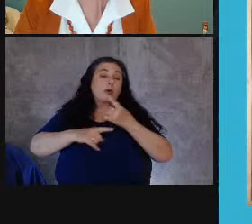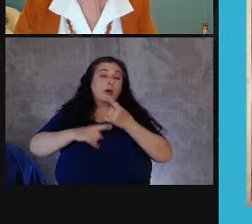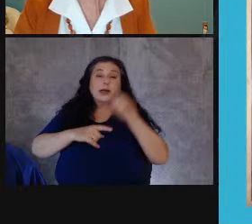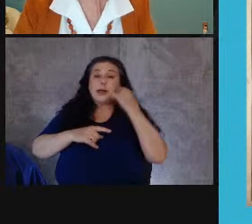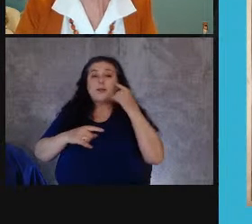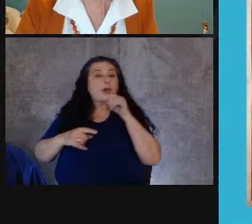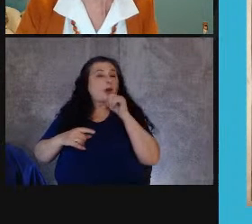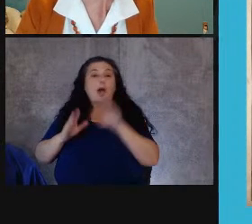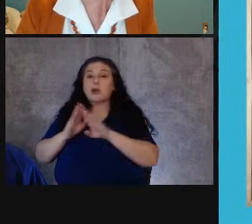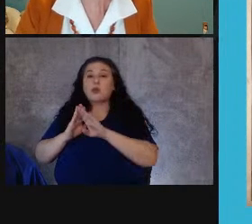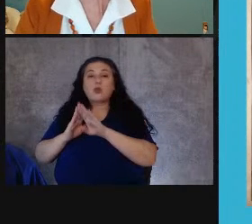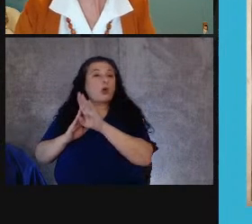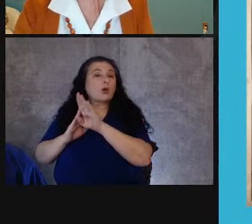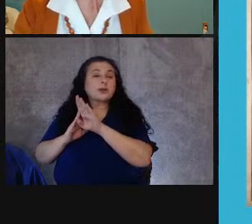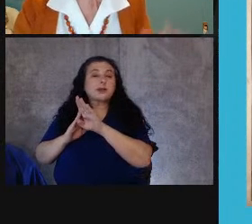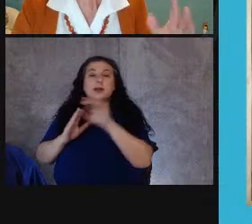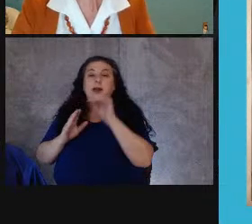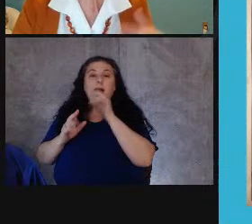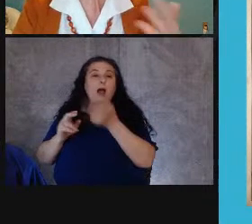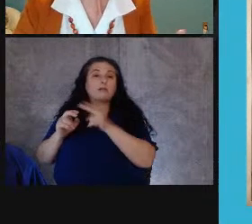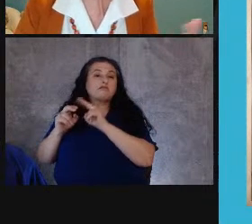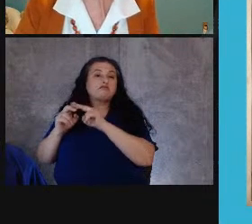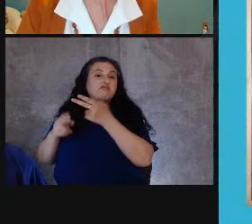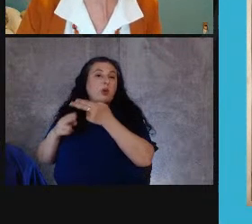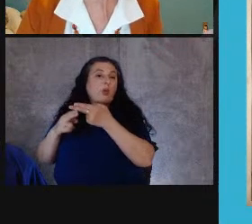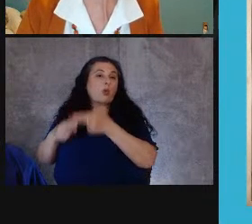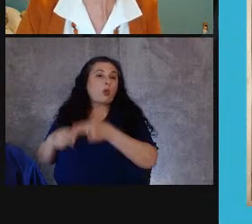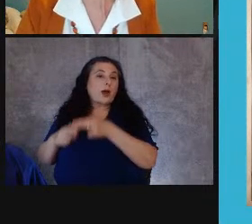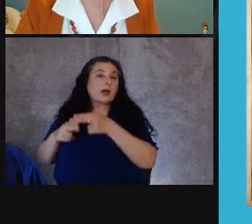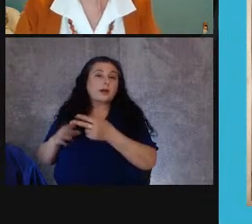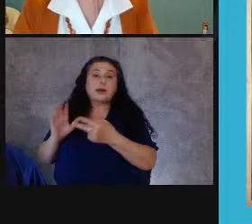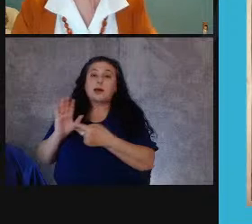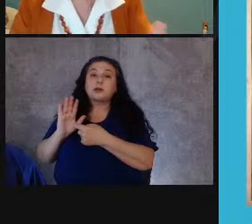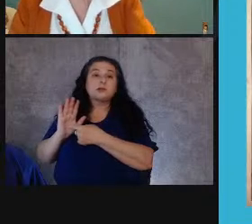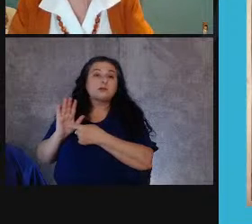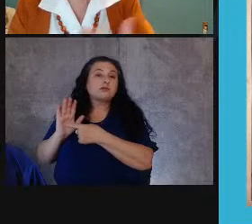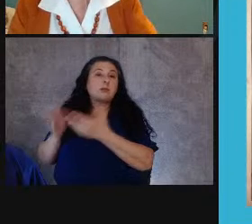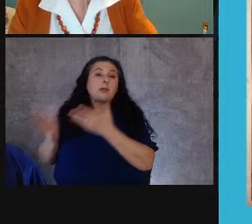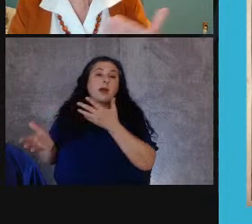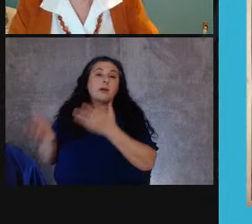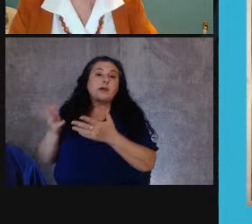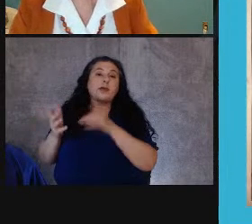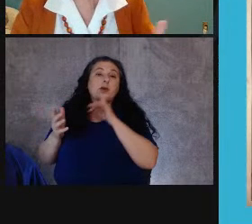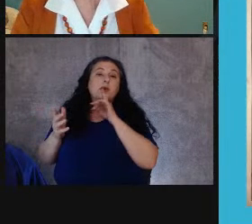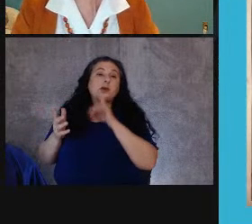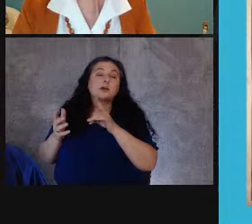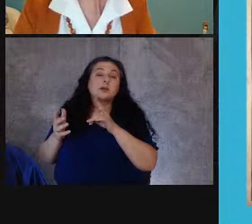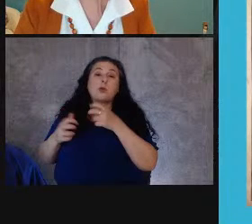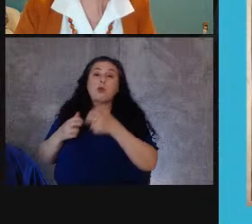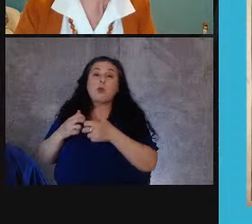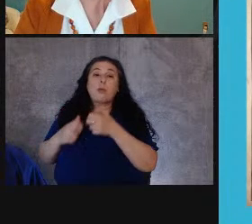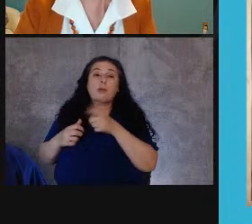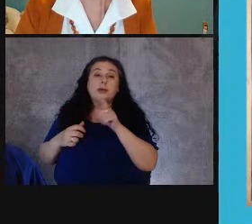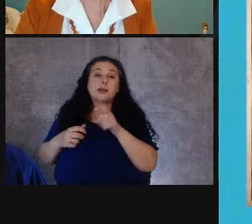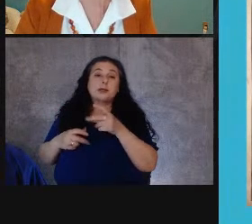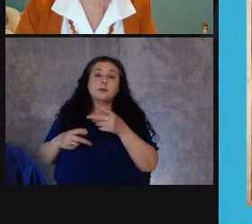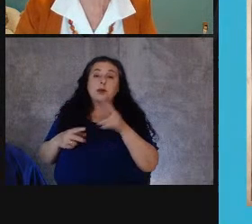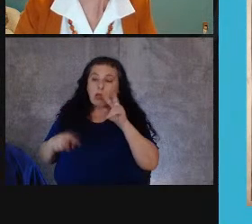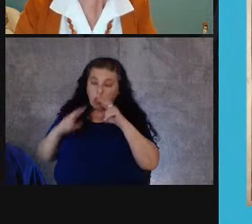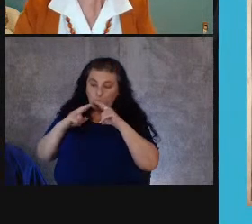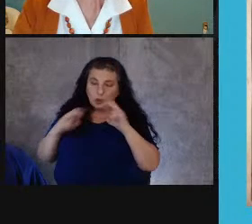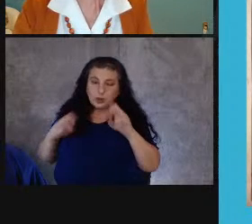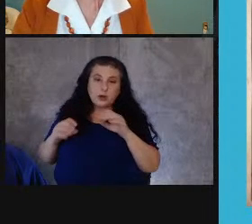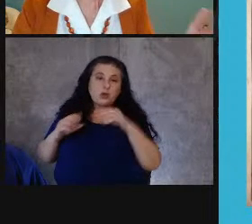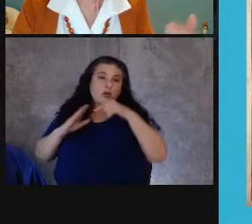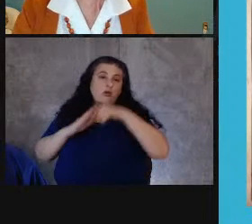failing to grow and failing to gain weight, that is an indication perhaps that there is a problem that needs to be looked into